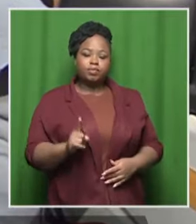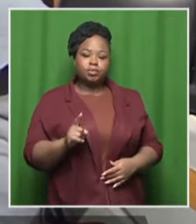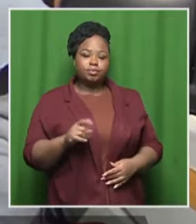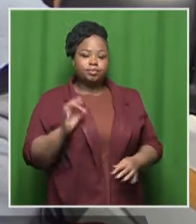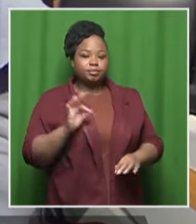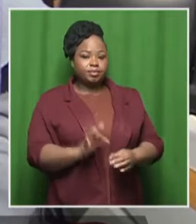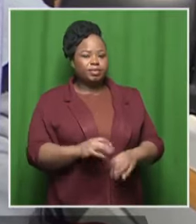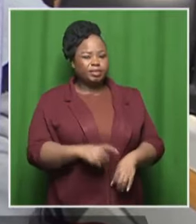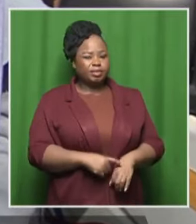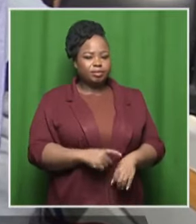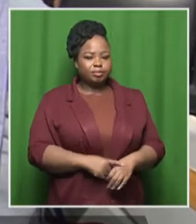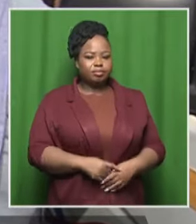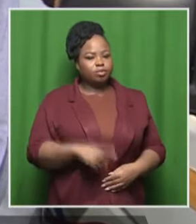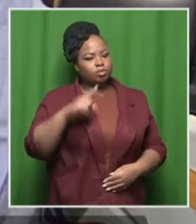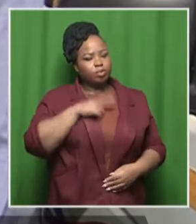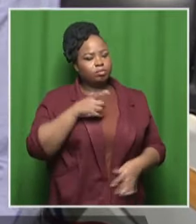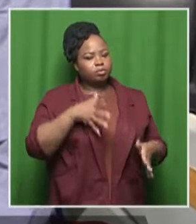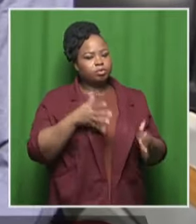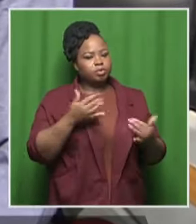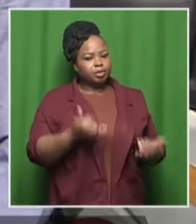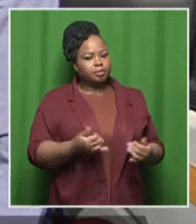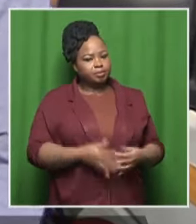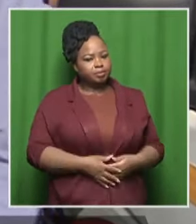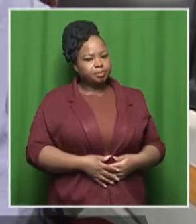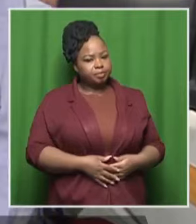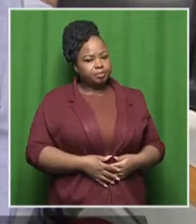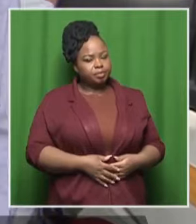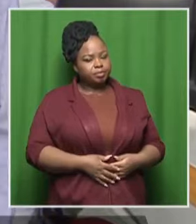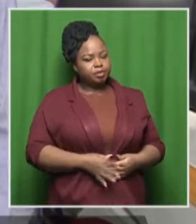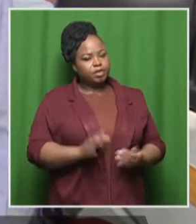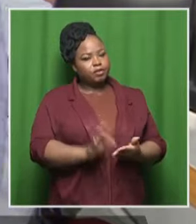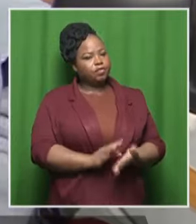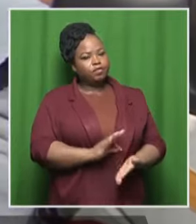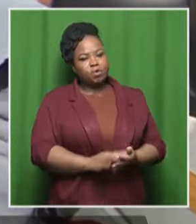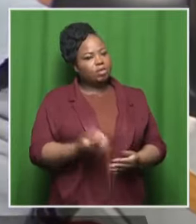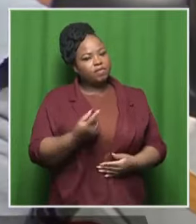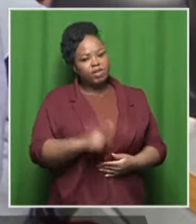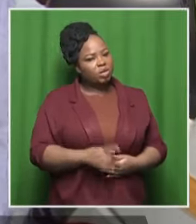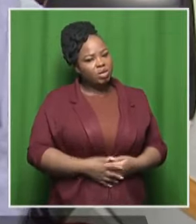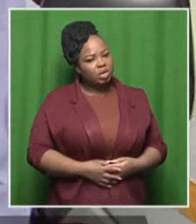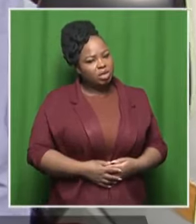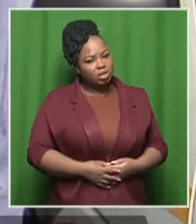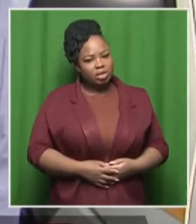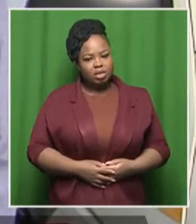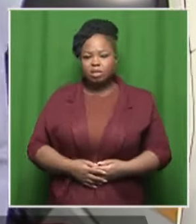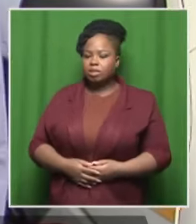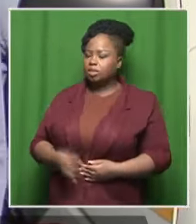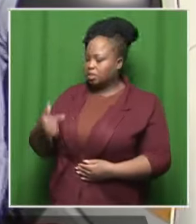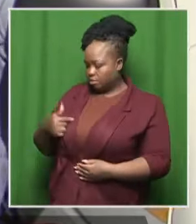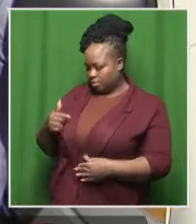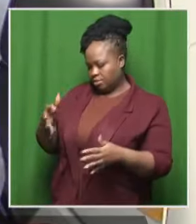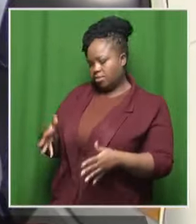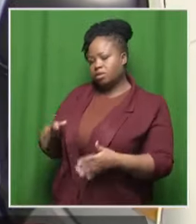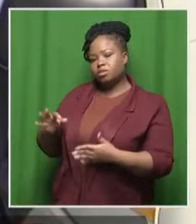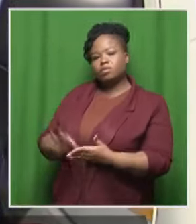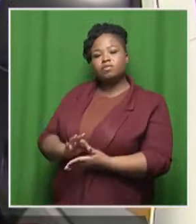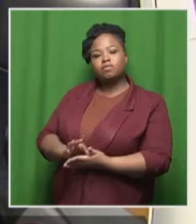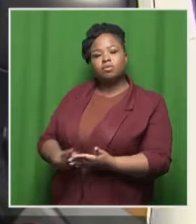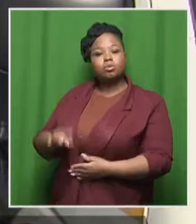particular time. Tell us why you're here today, the importance for you. Why do you want to vote? I am here to vote